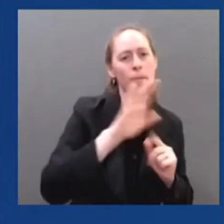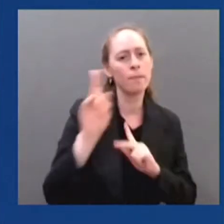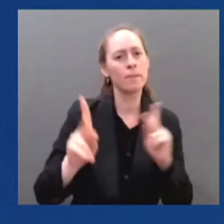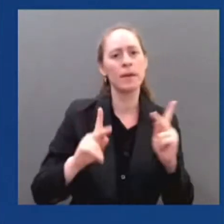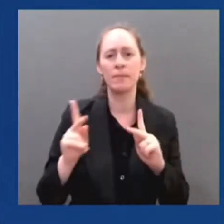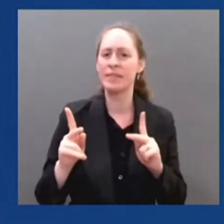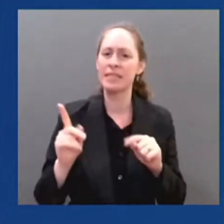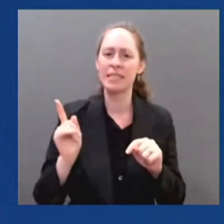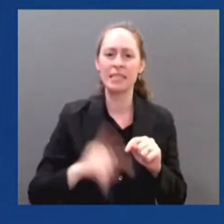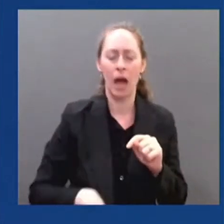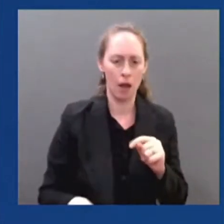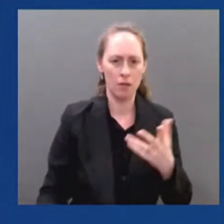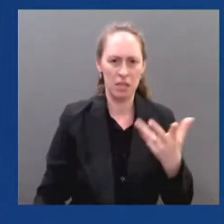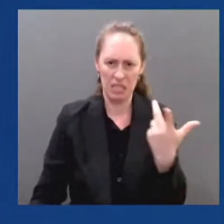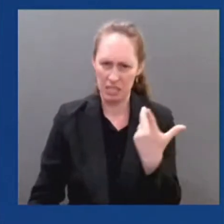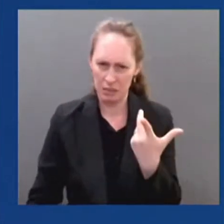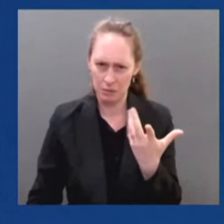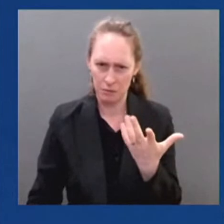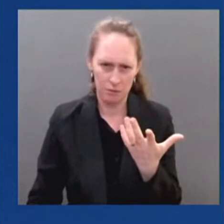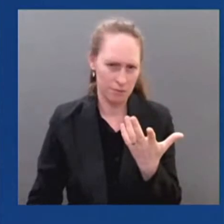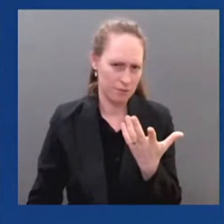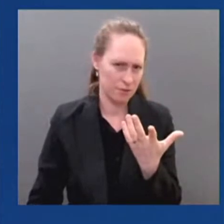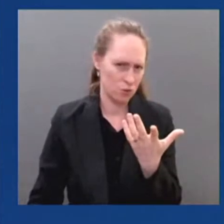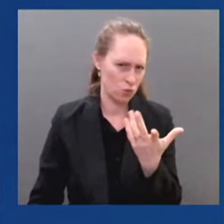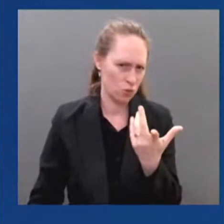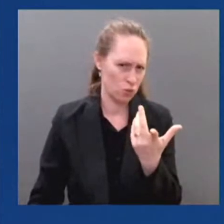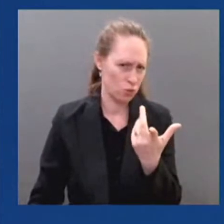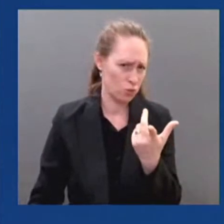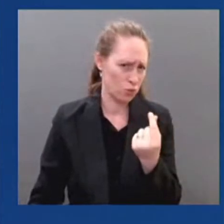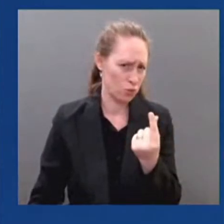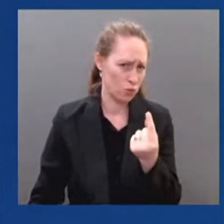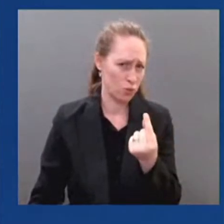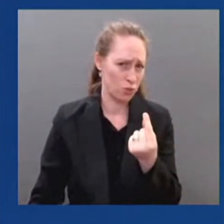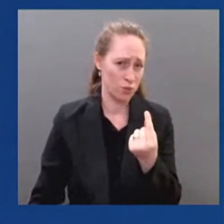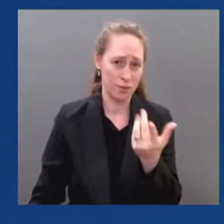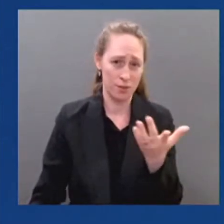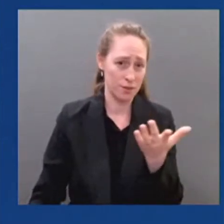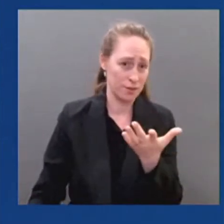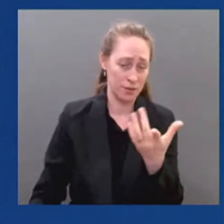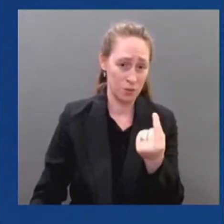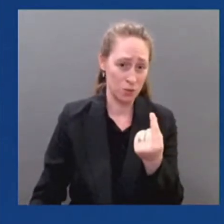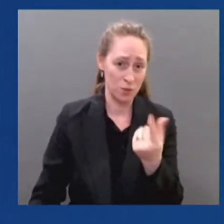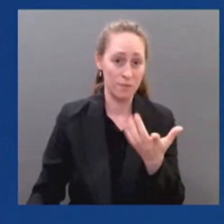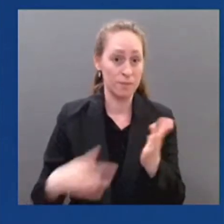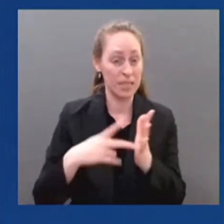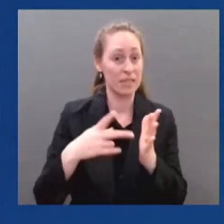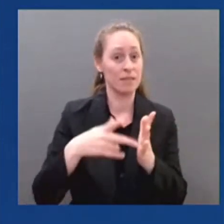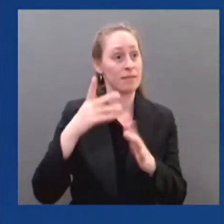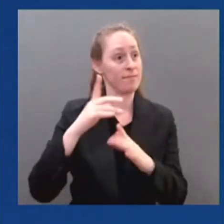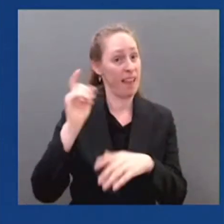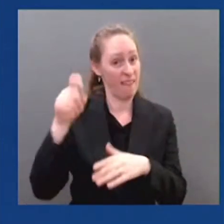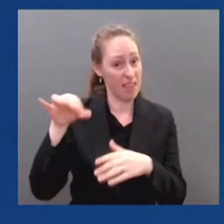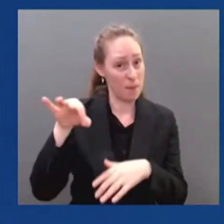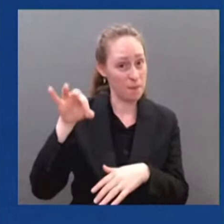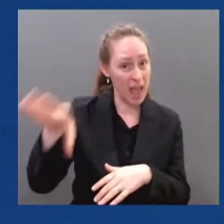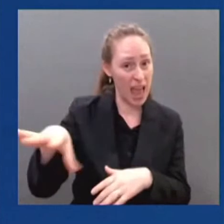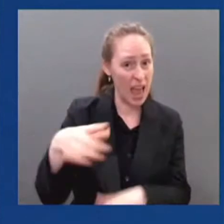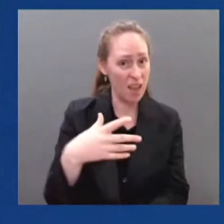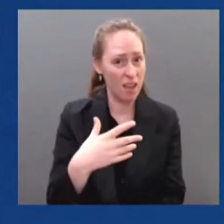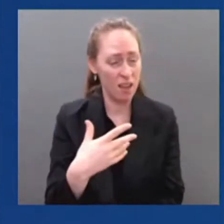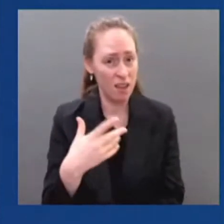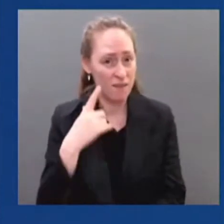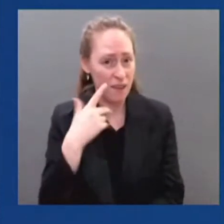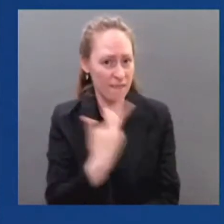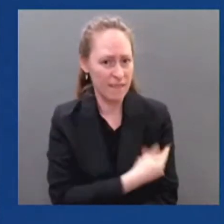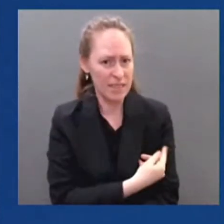even if they're not free from the government? Yeah. Two good questions. So we can't talk about numbers because the negotiations have just gotten started. So there are no numbers to